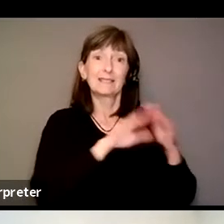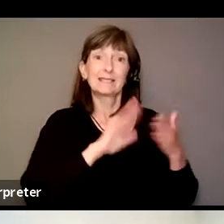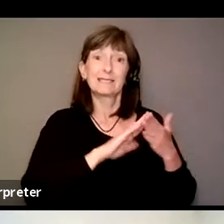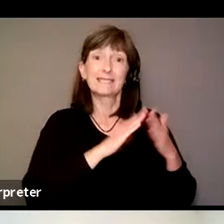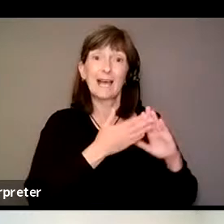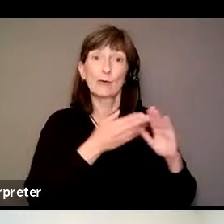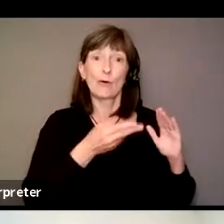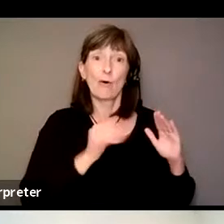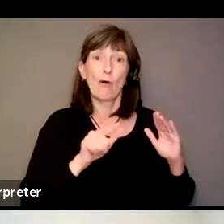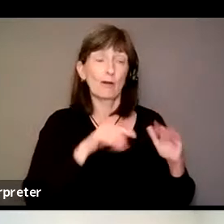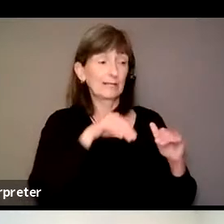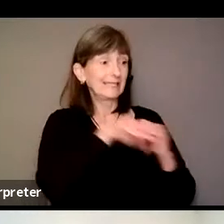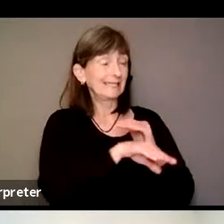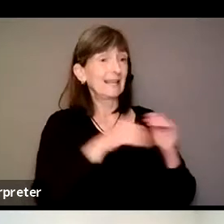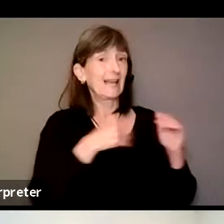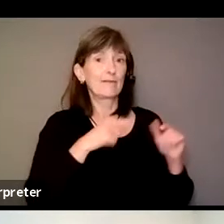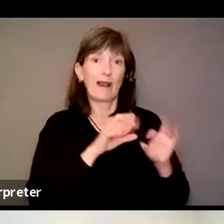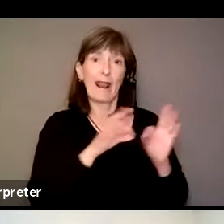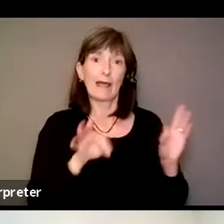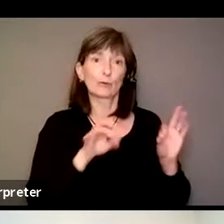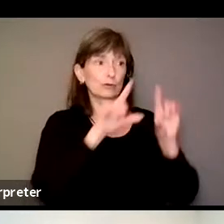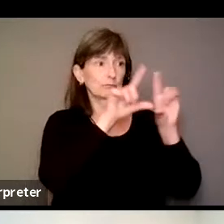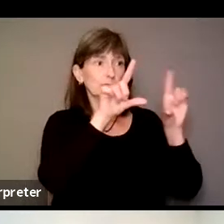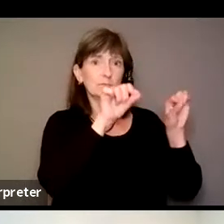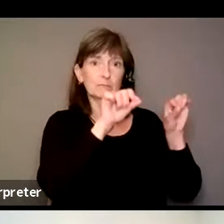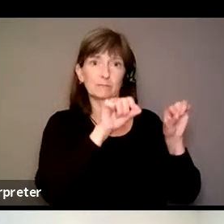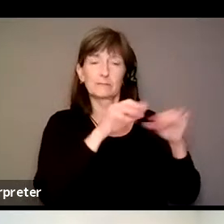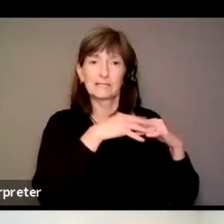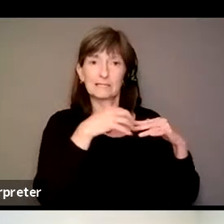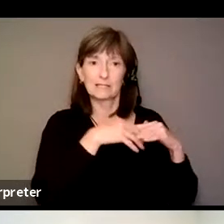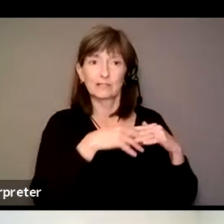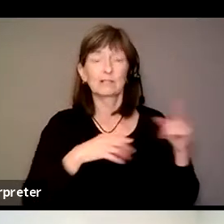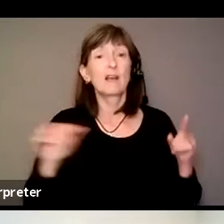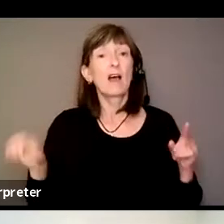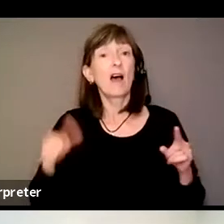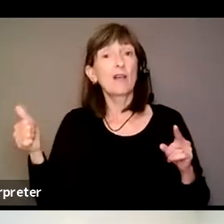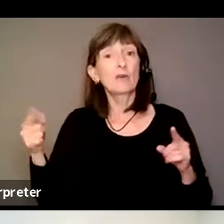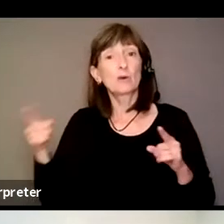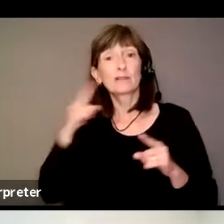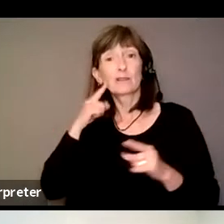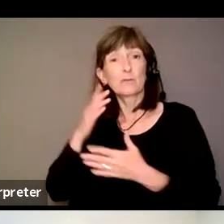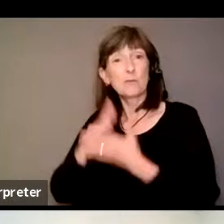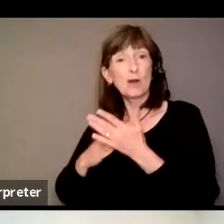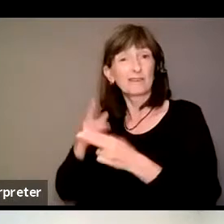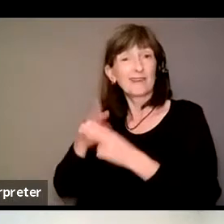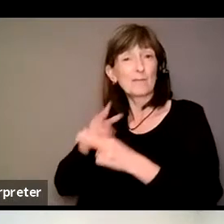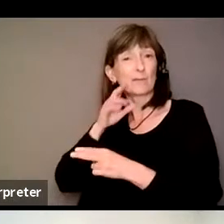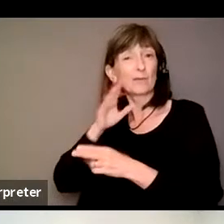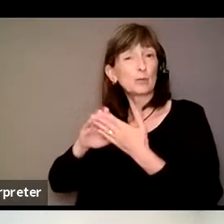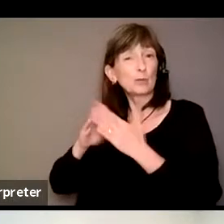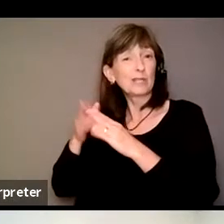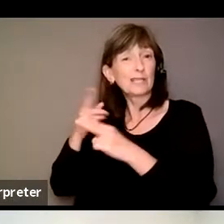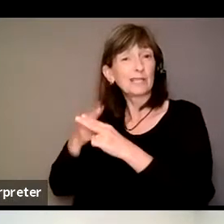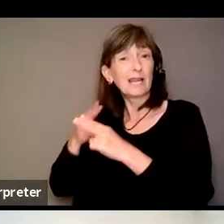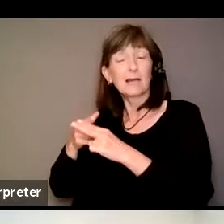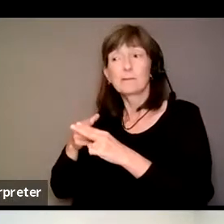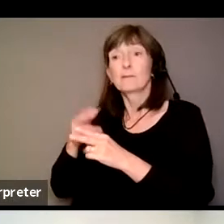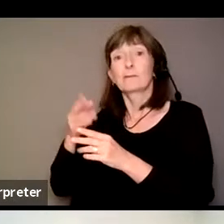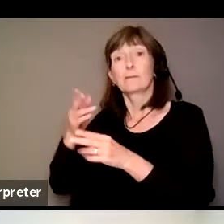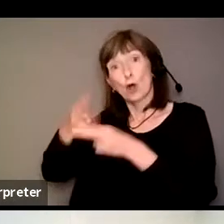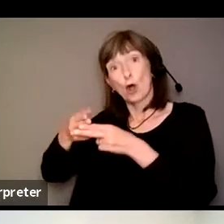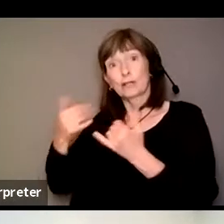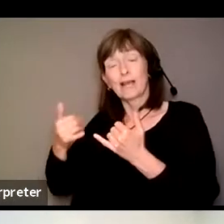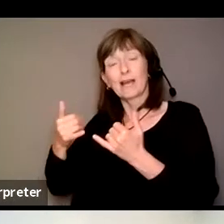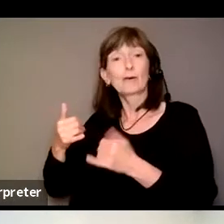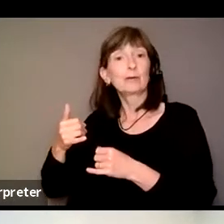Head range, which was a part of Stephenville that was called Indian Head. And prior to that, it was called Savage Cove in the early